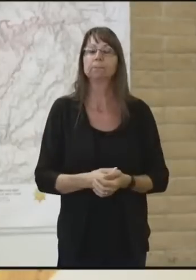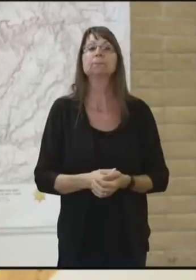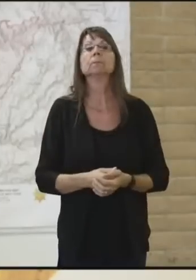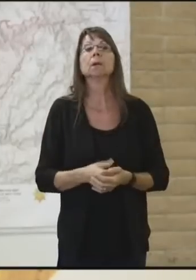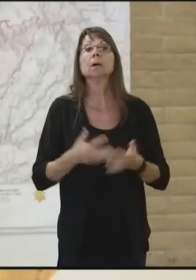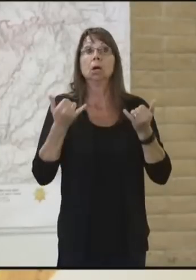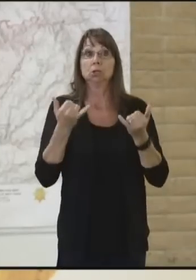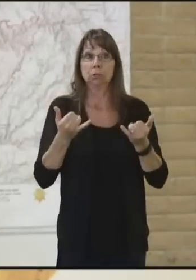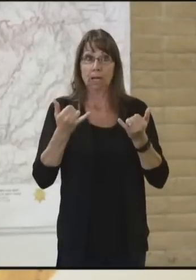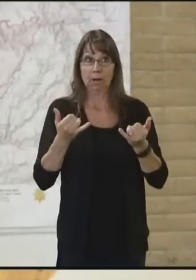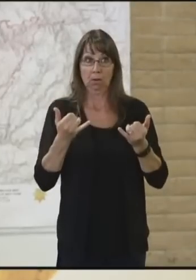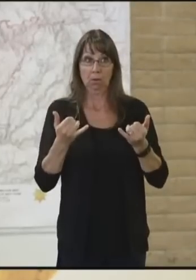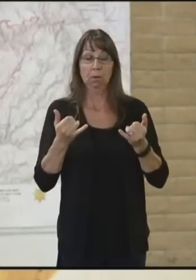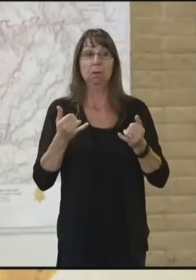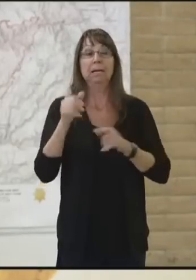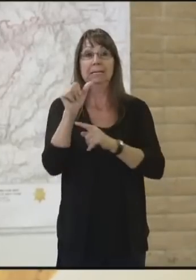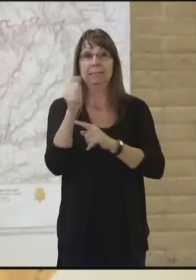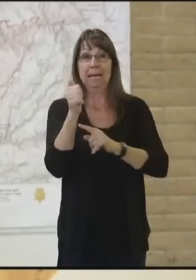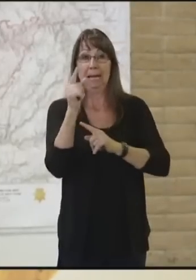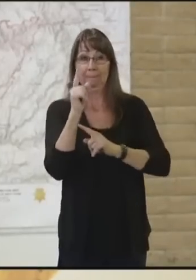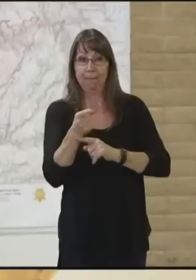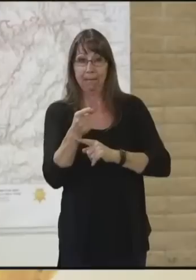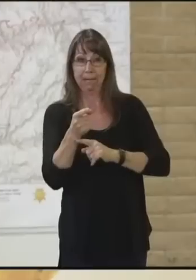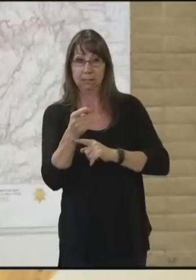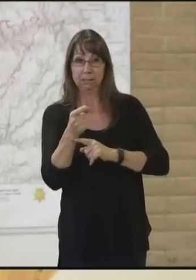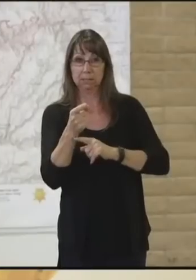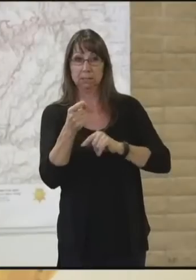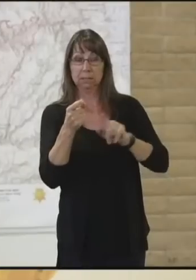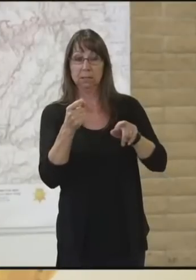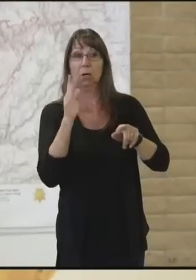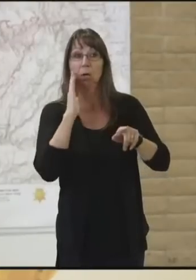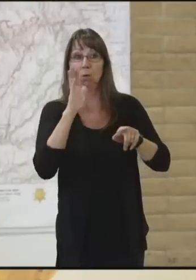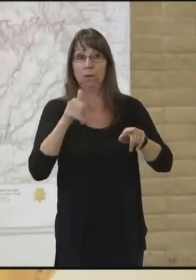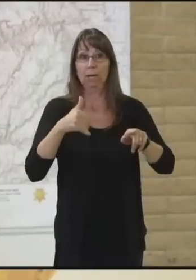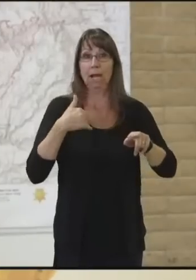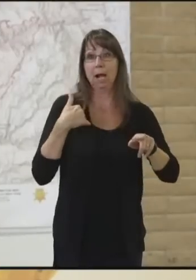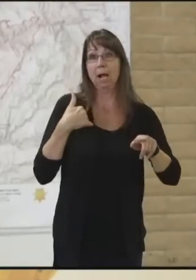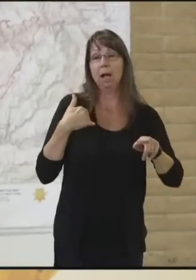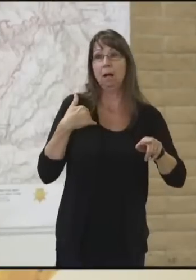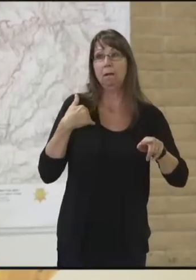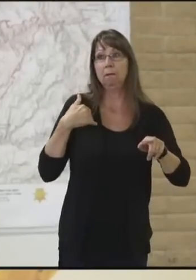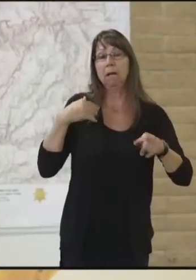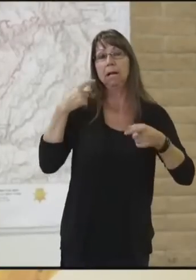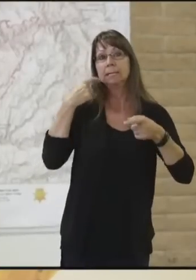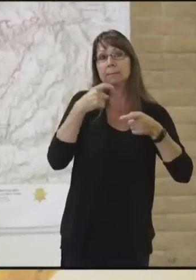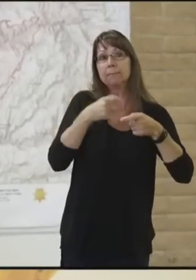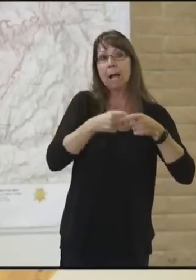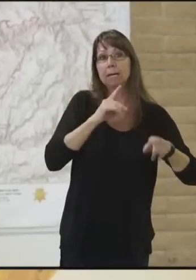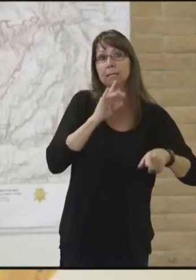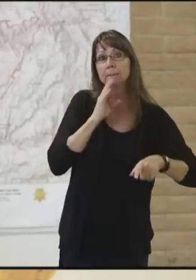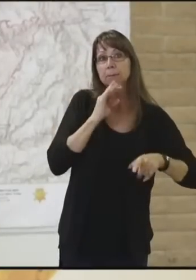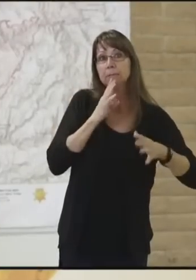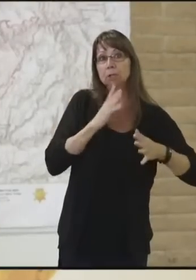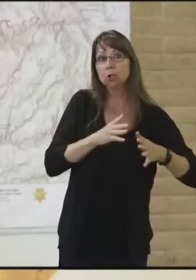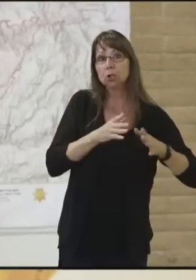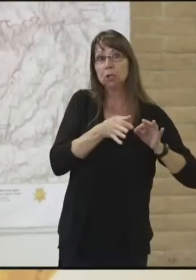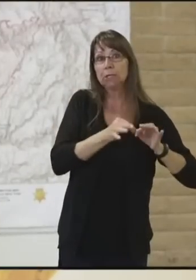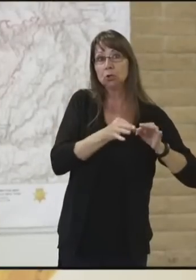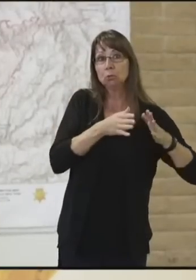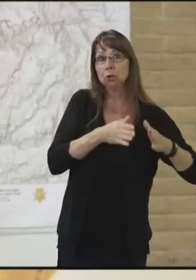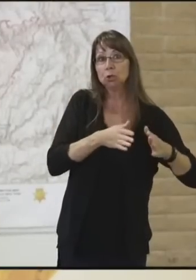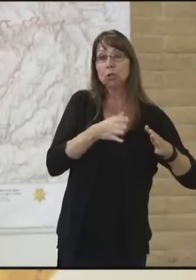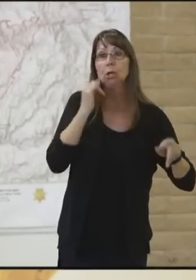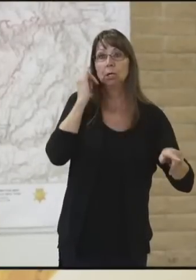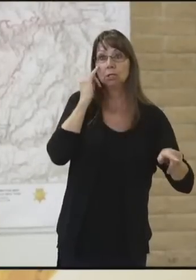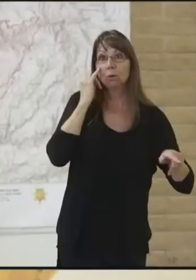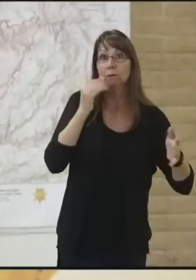a Spanish language version of the press conference. So for those of you that are tuning in right now that would like a Spanish language version